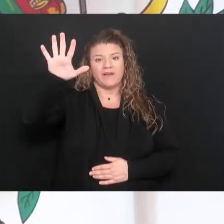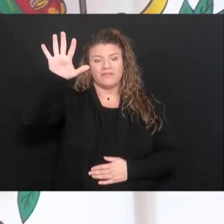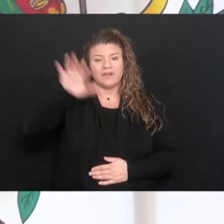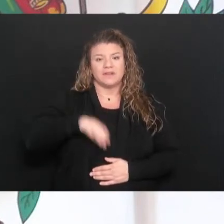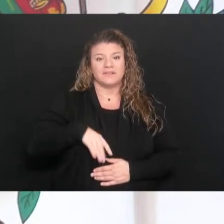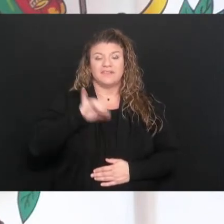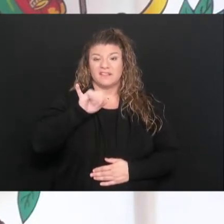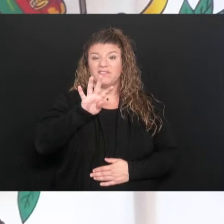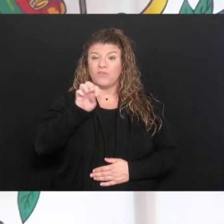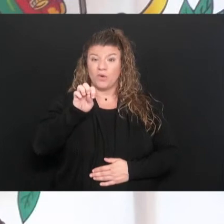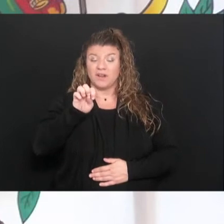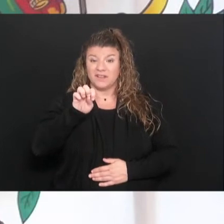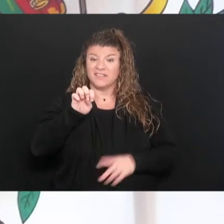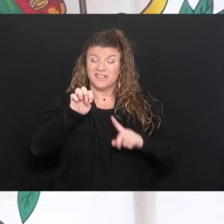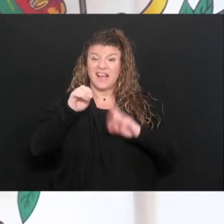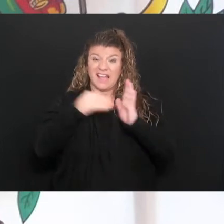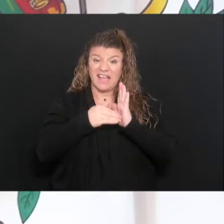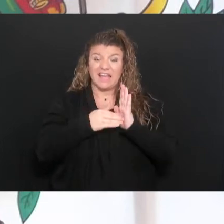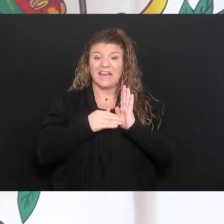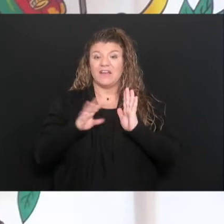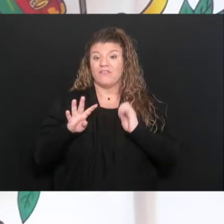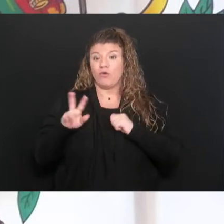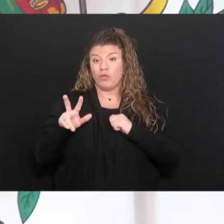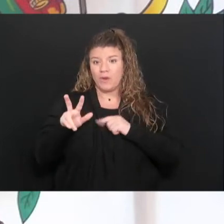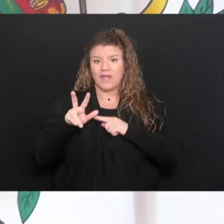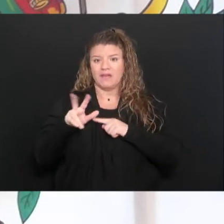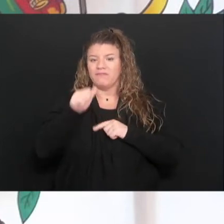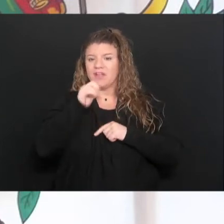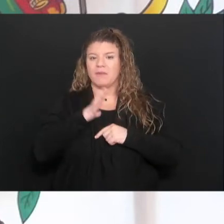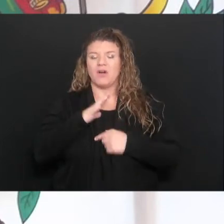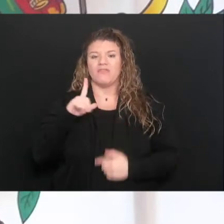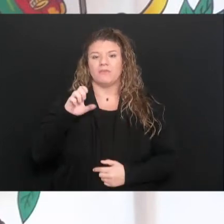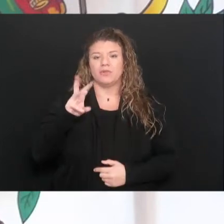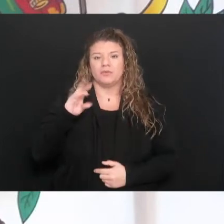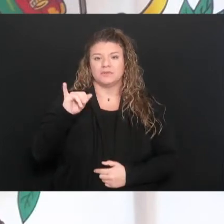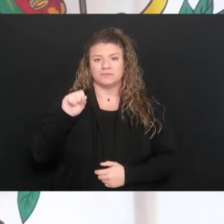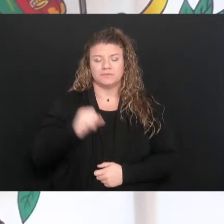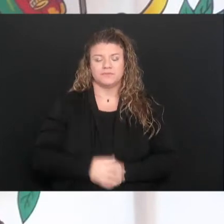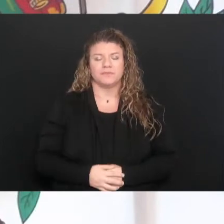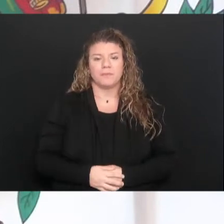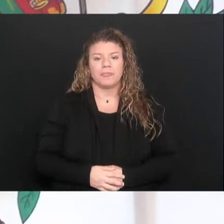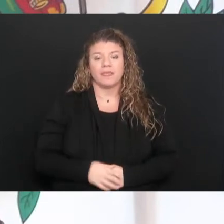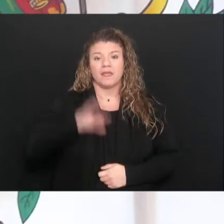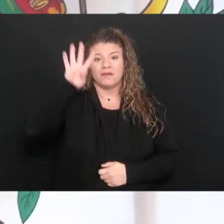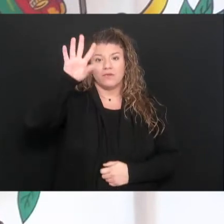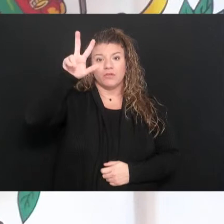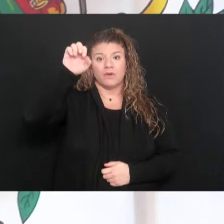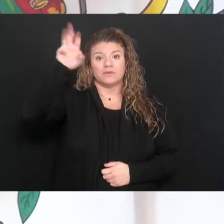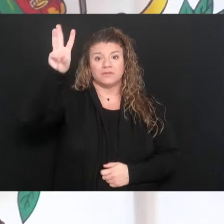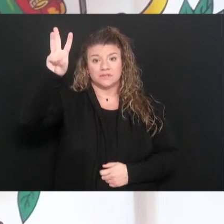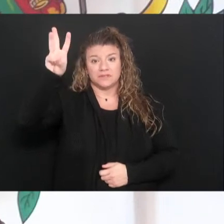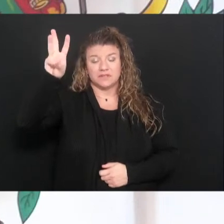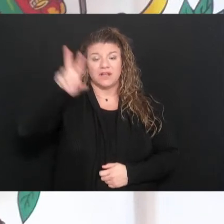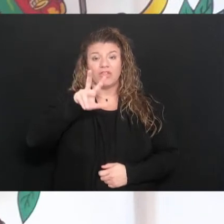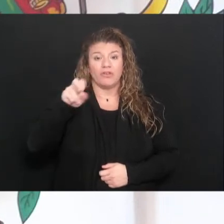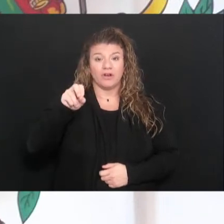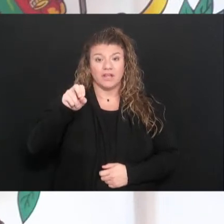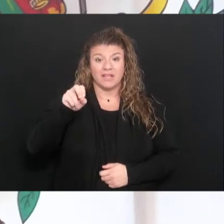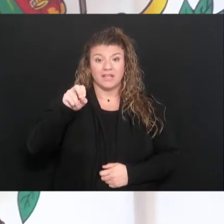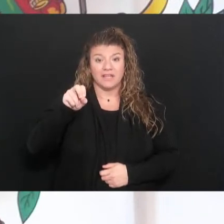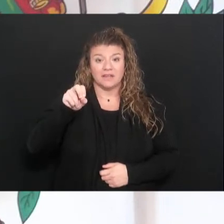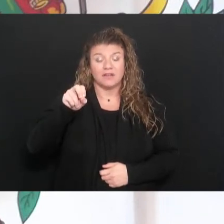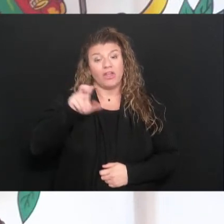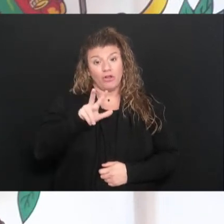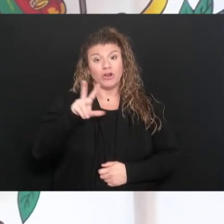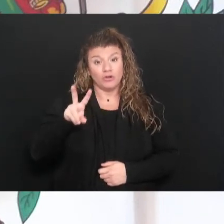another 43-year-old female from Lewis County. The 4,306th death, a